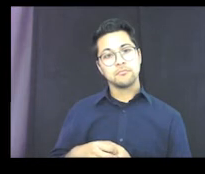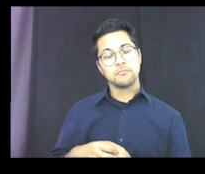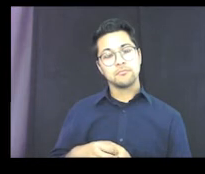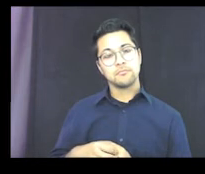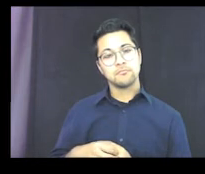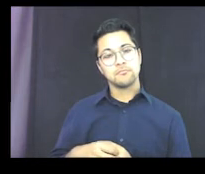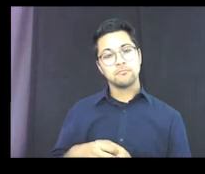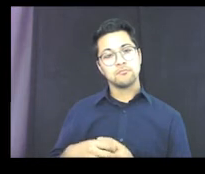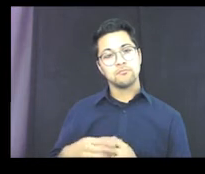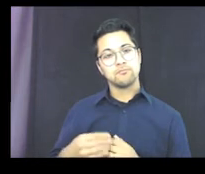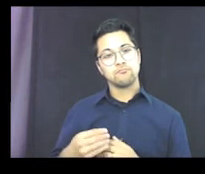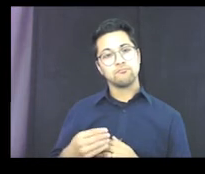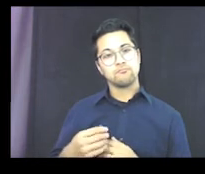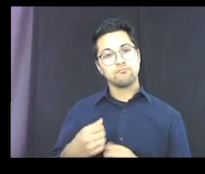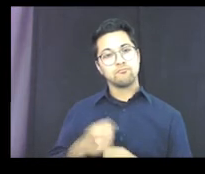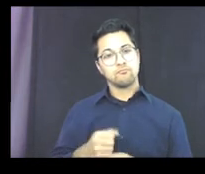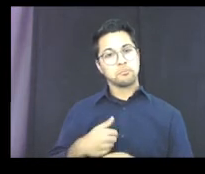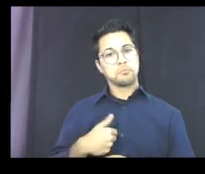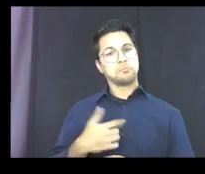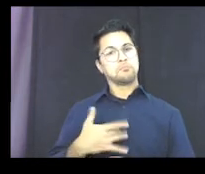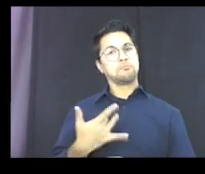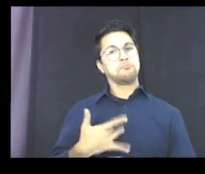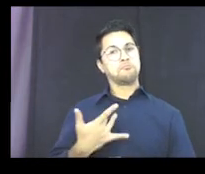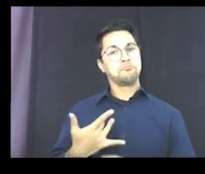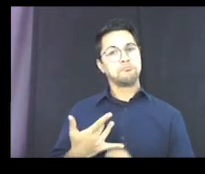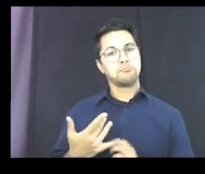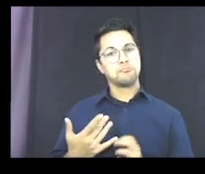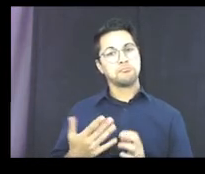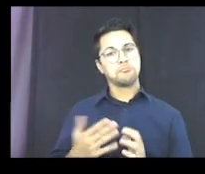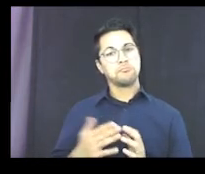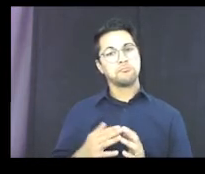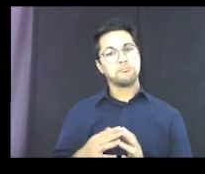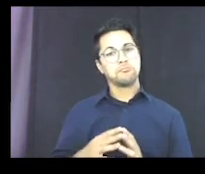makes me feel